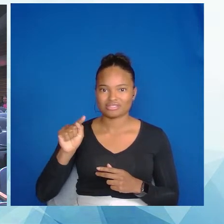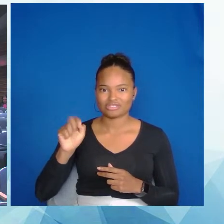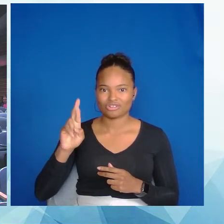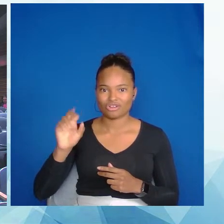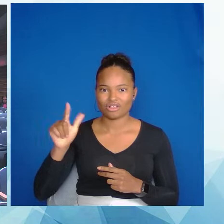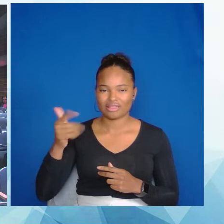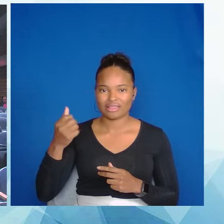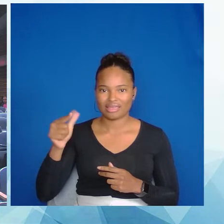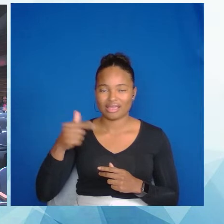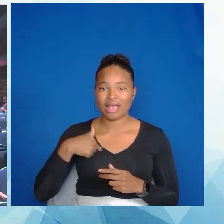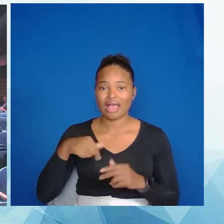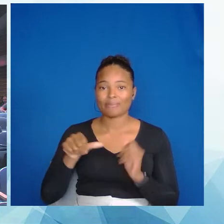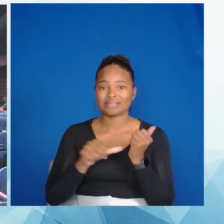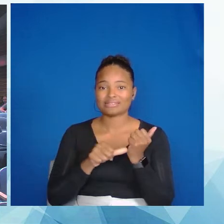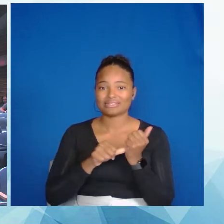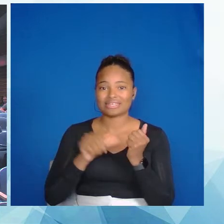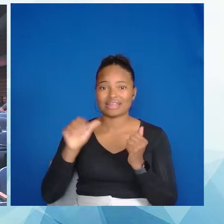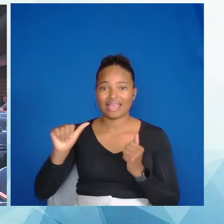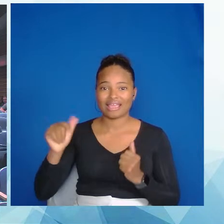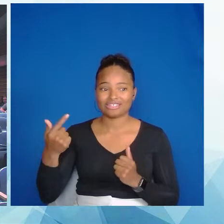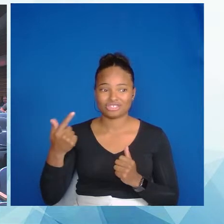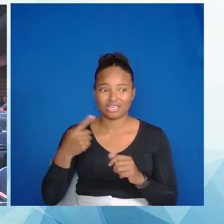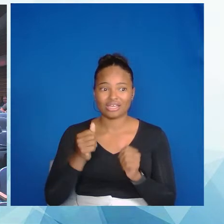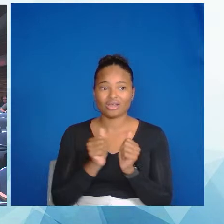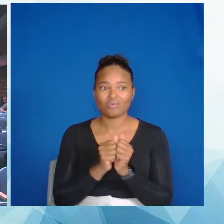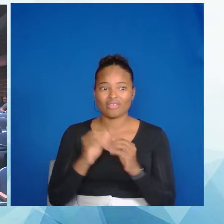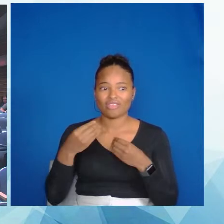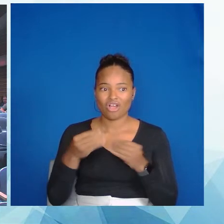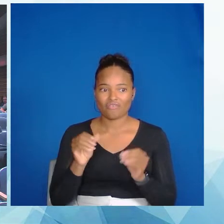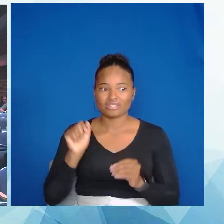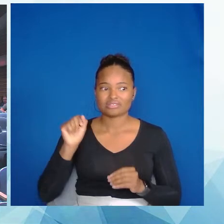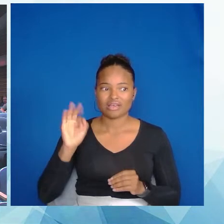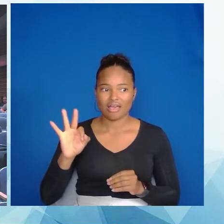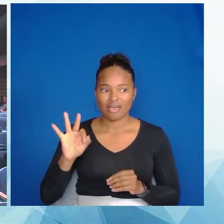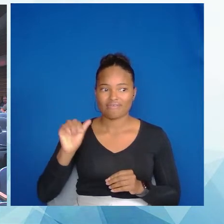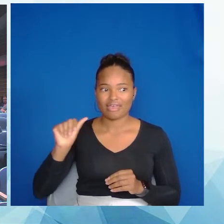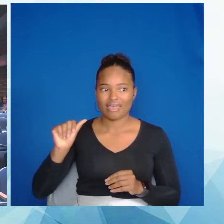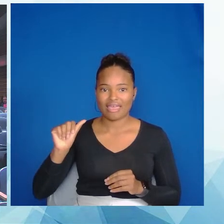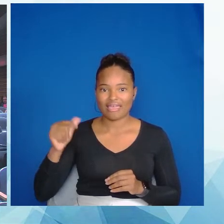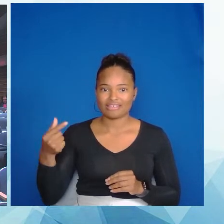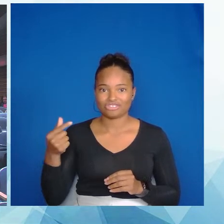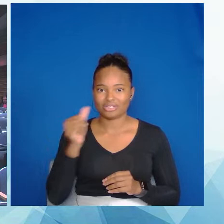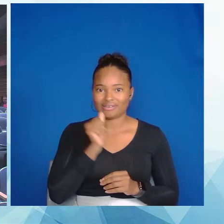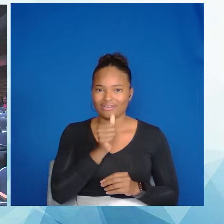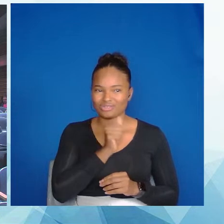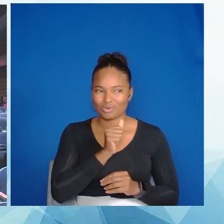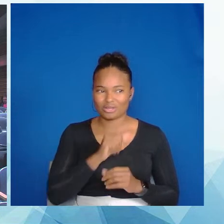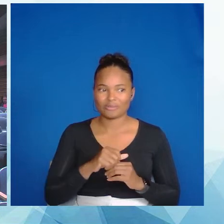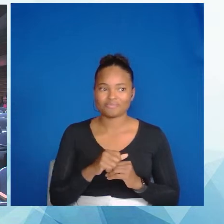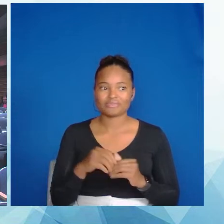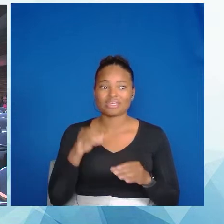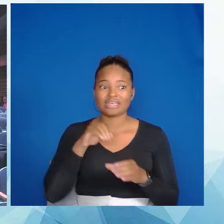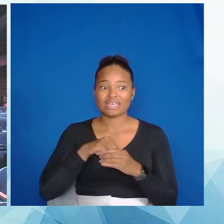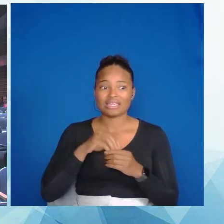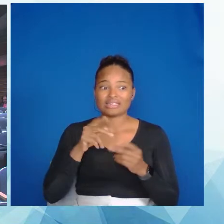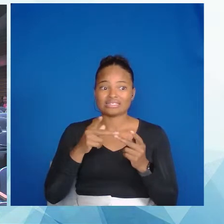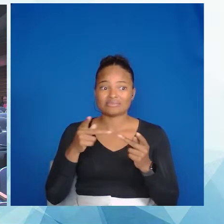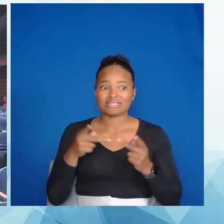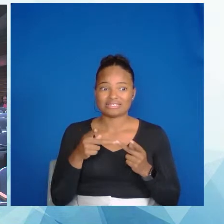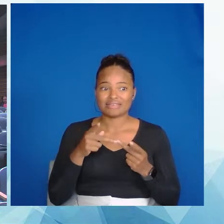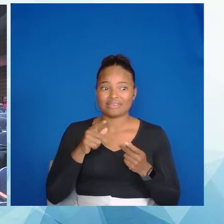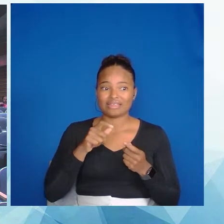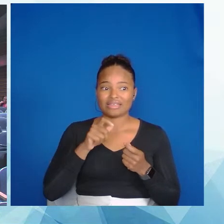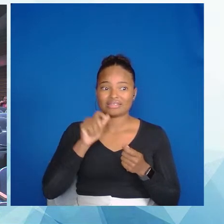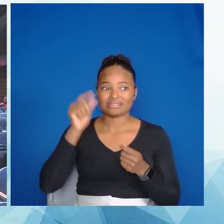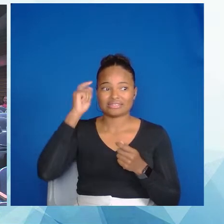General with the Office of the Arizona Attorney General. I'm in the State Government Division, Education and Health. And I've been asked